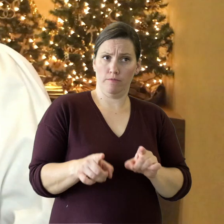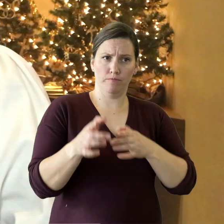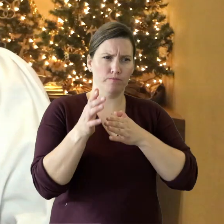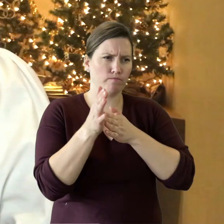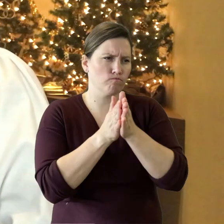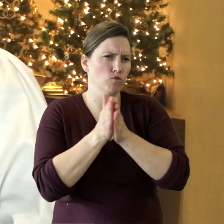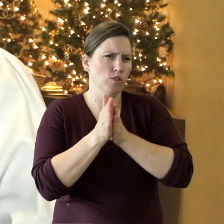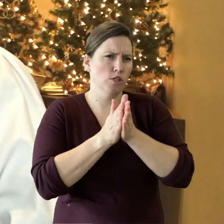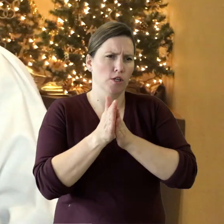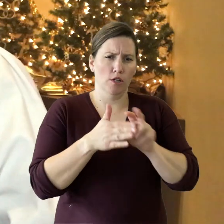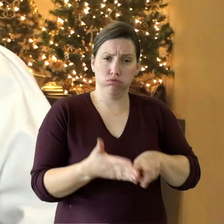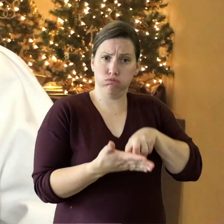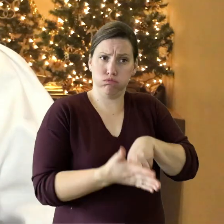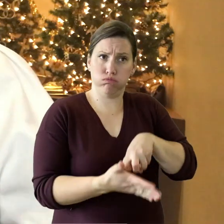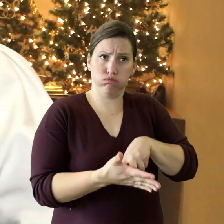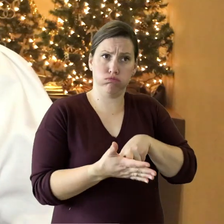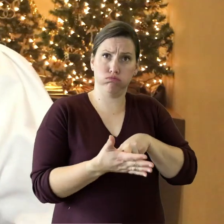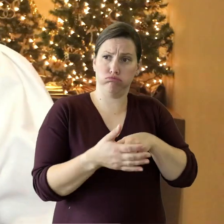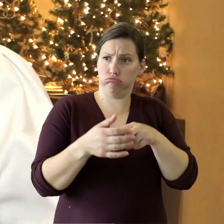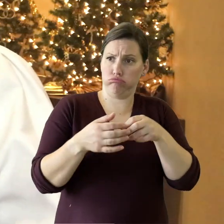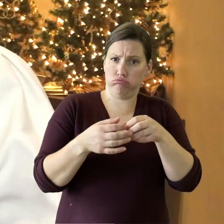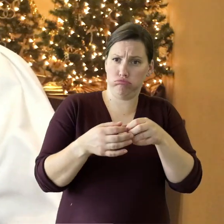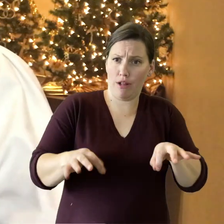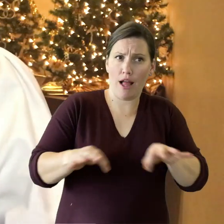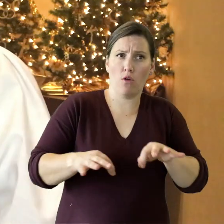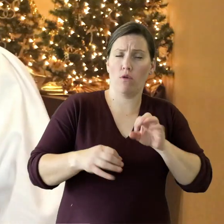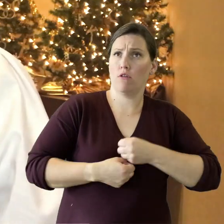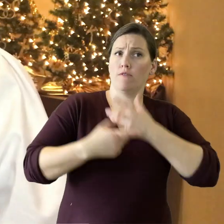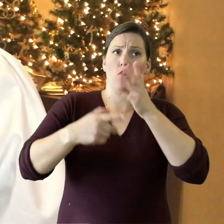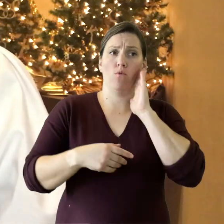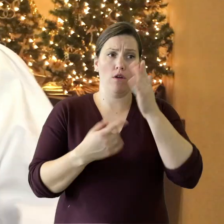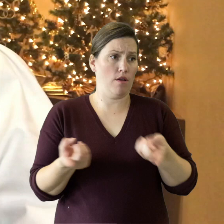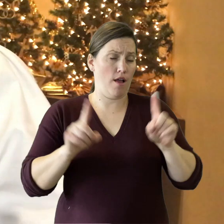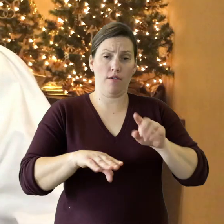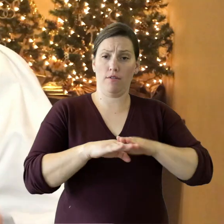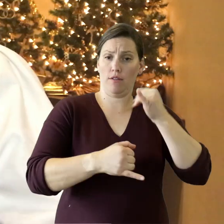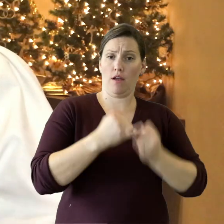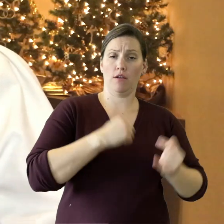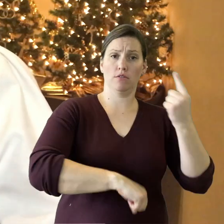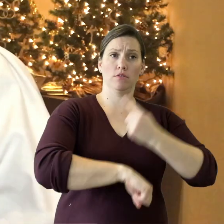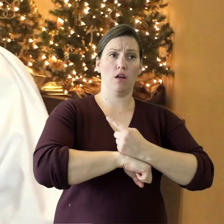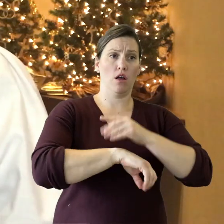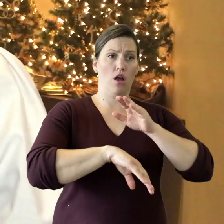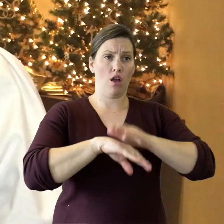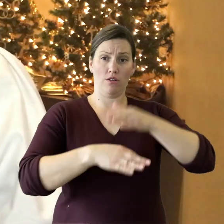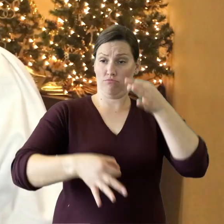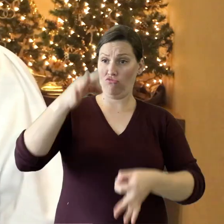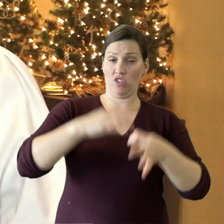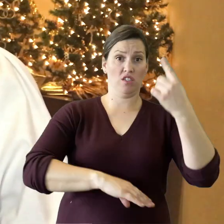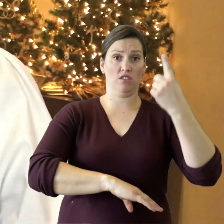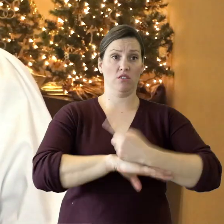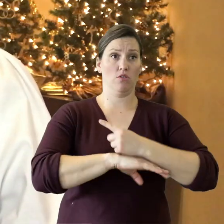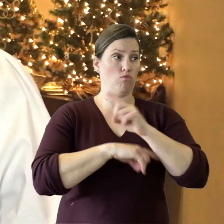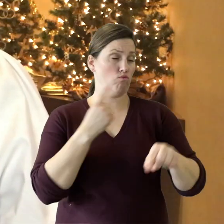are talking about, when every knee will bow and every tongue will confess, it's going to happen on the last day,